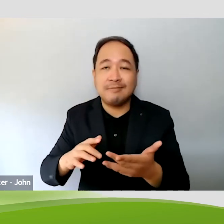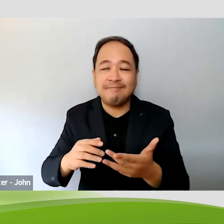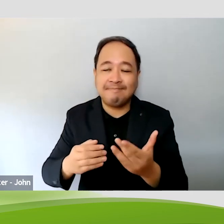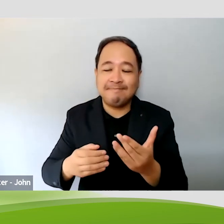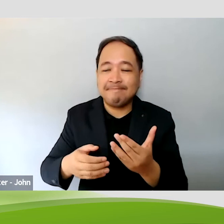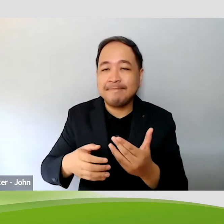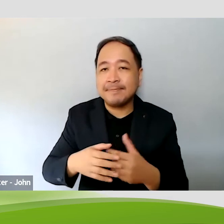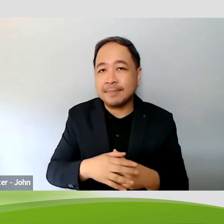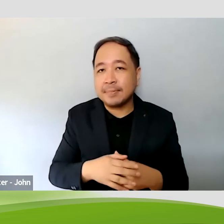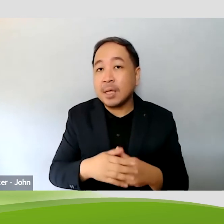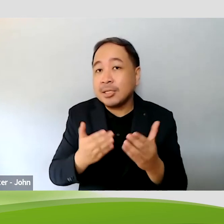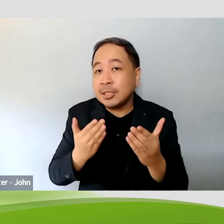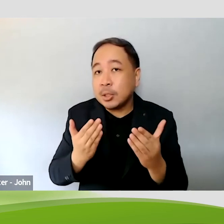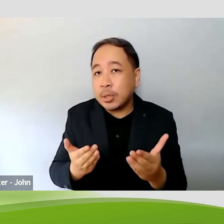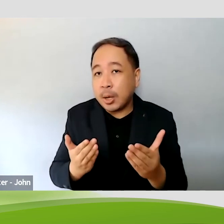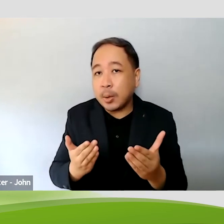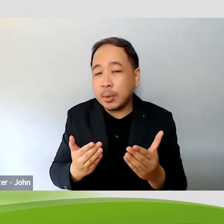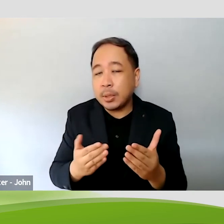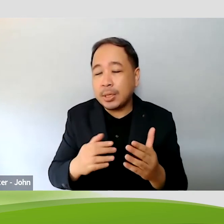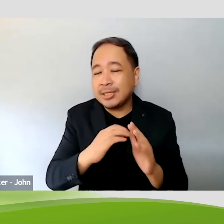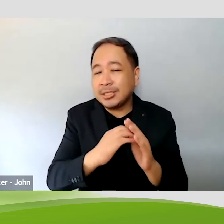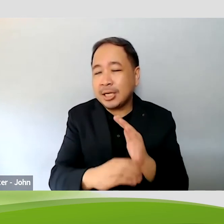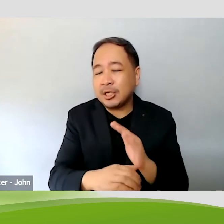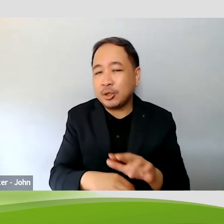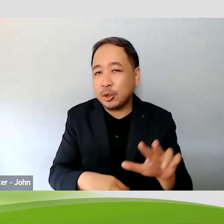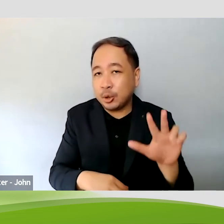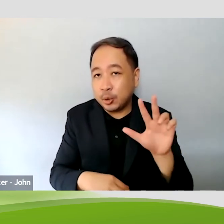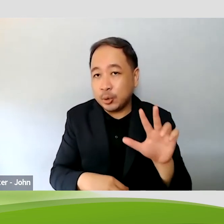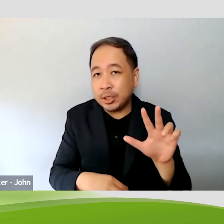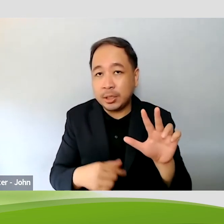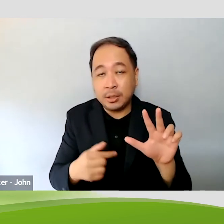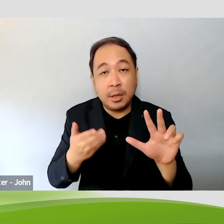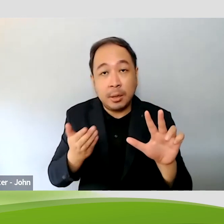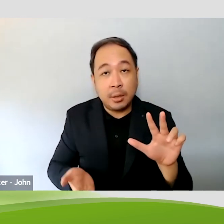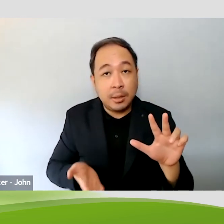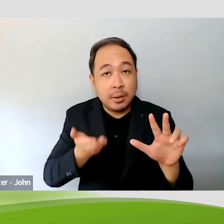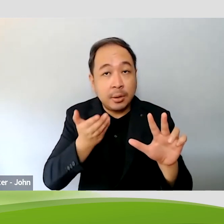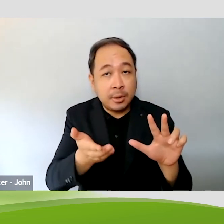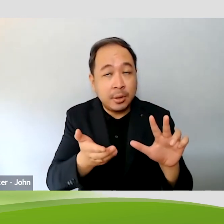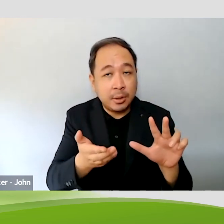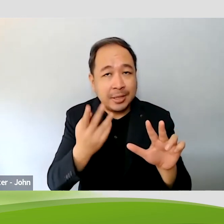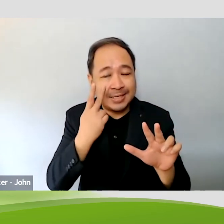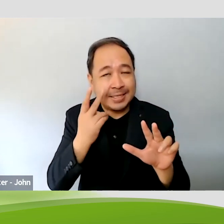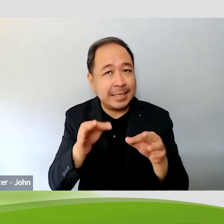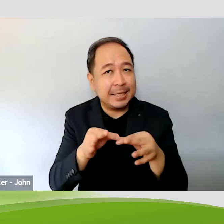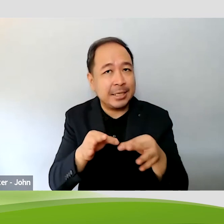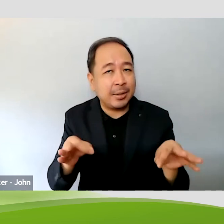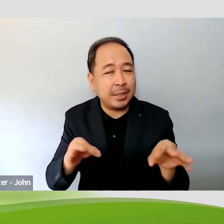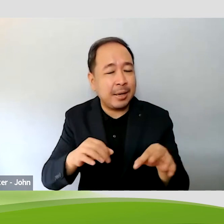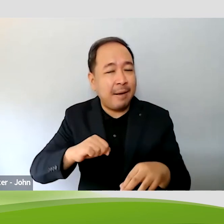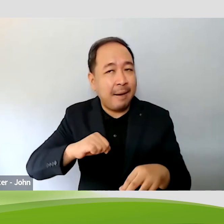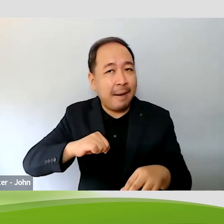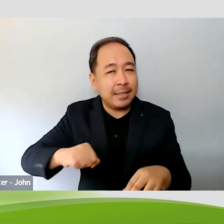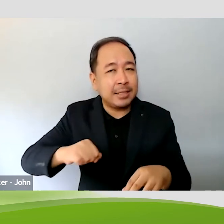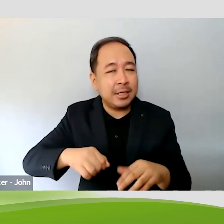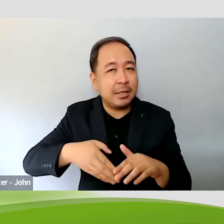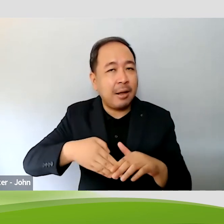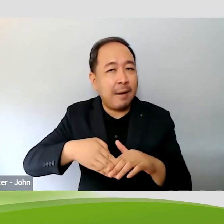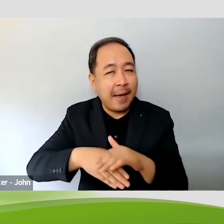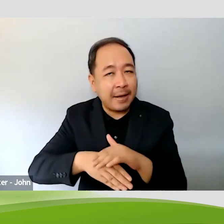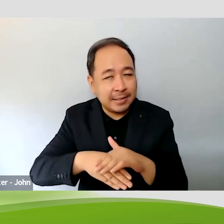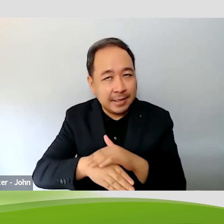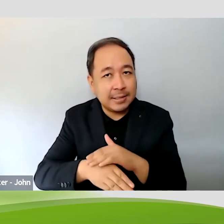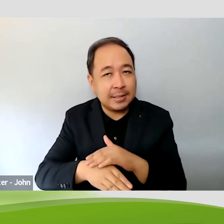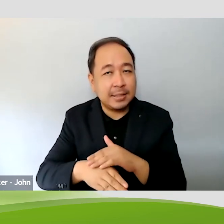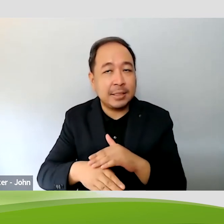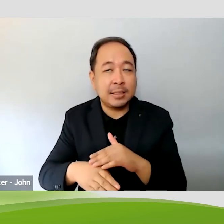3, bullet 5, our suggestion to add in the text accelerating access to decentralized renewable